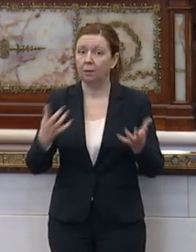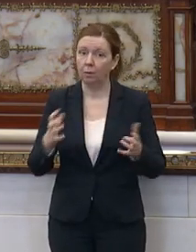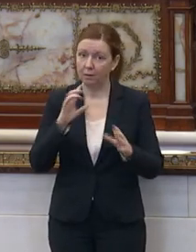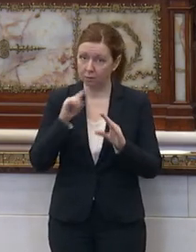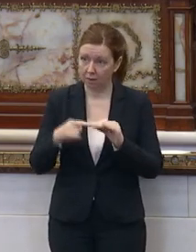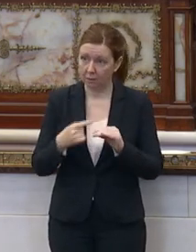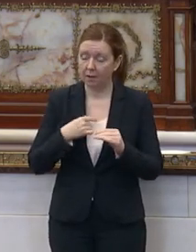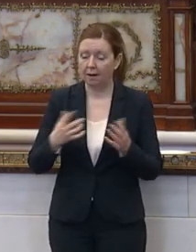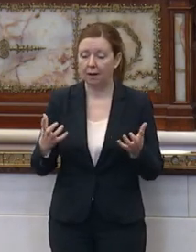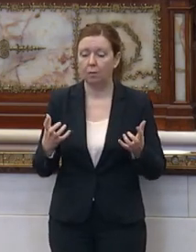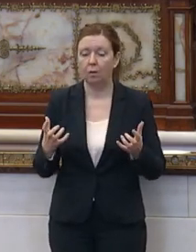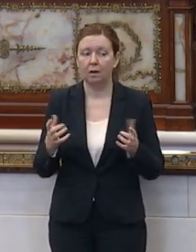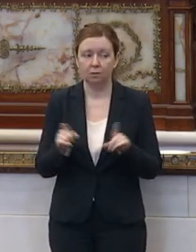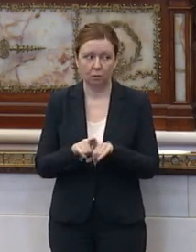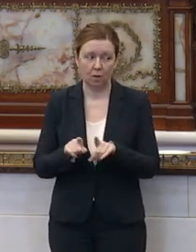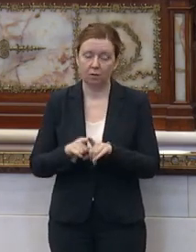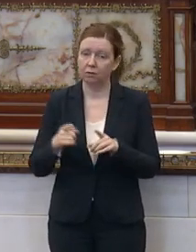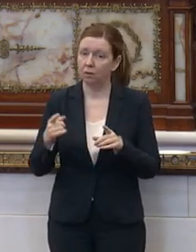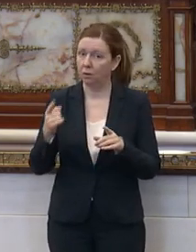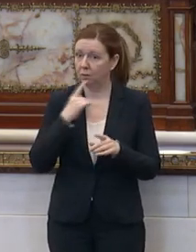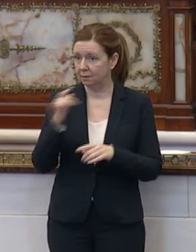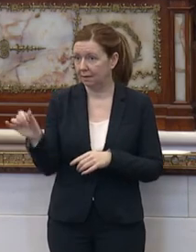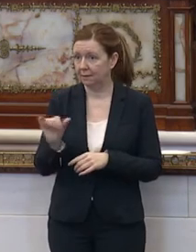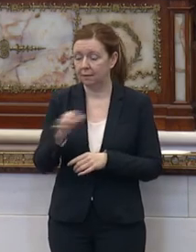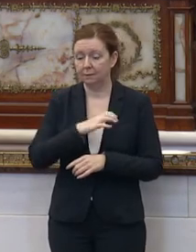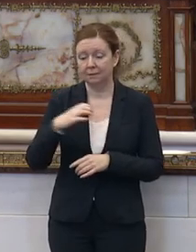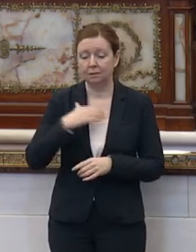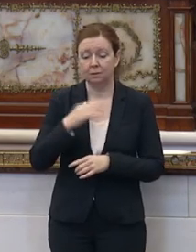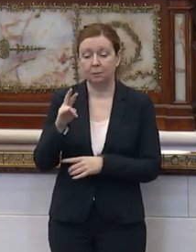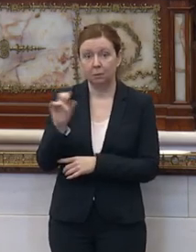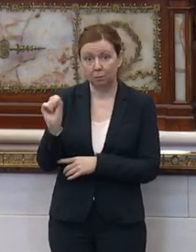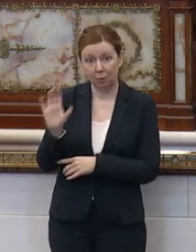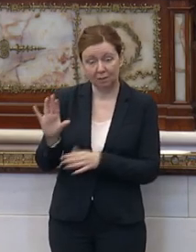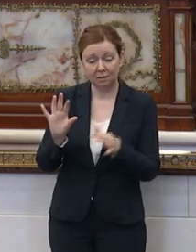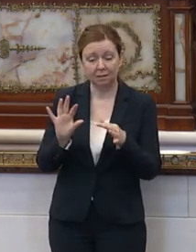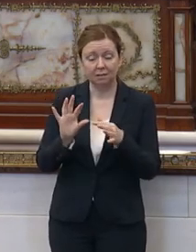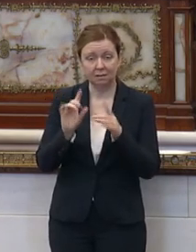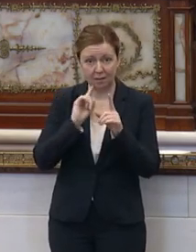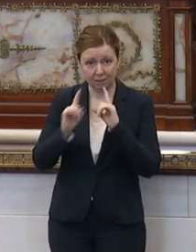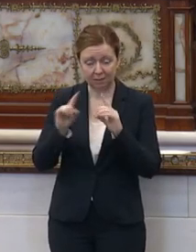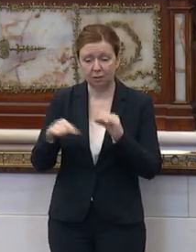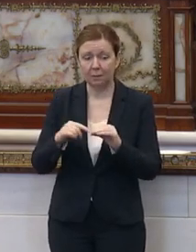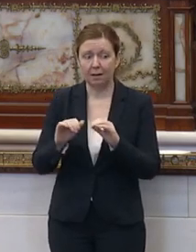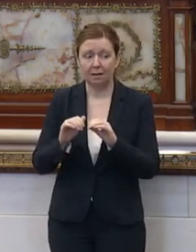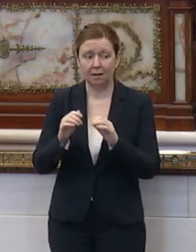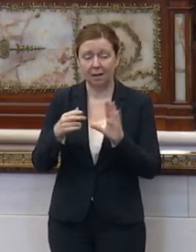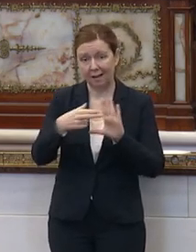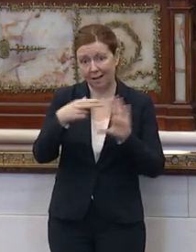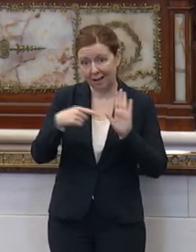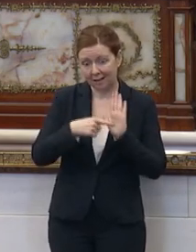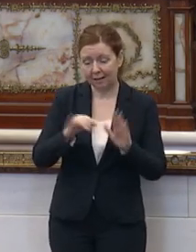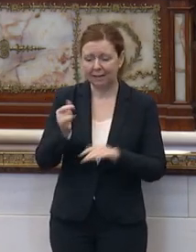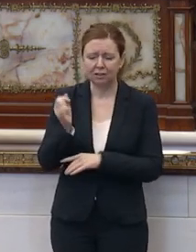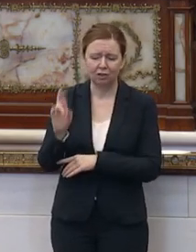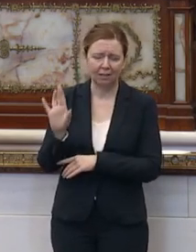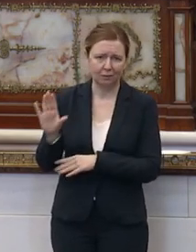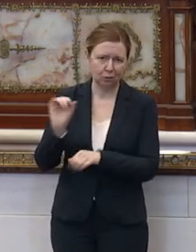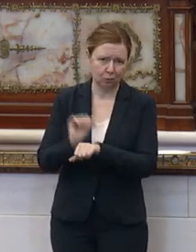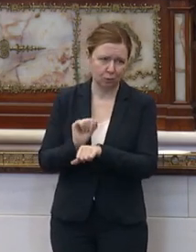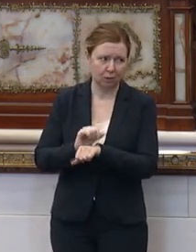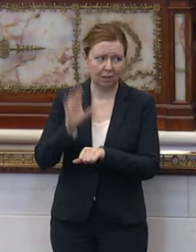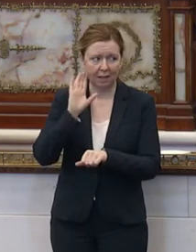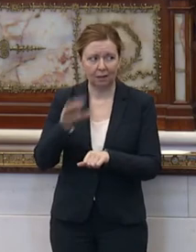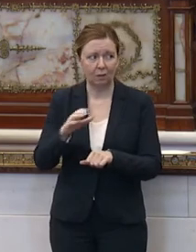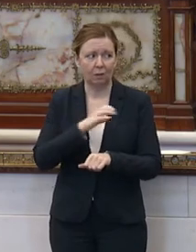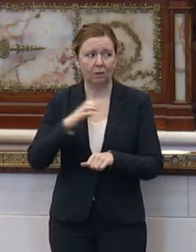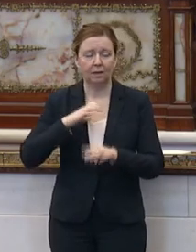talk about, I just wanted to also echo Councilmember Brooks's conversation around highlighting Jennifer and Jennifer's work. I know,